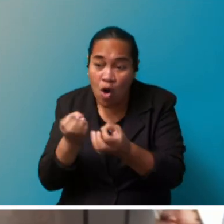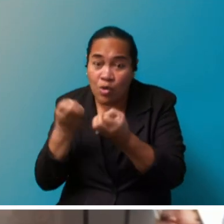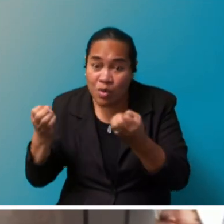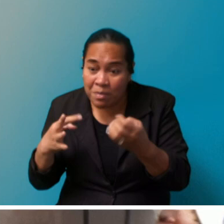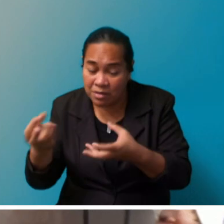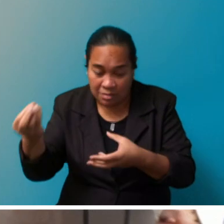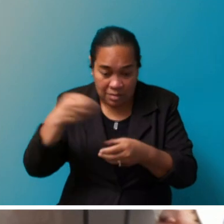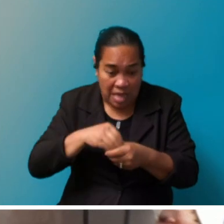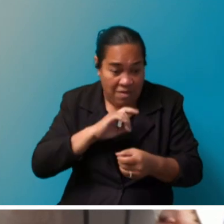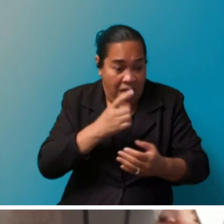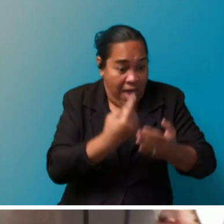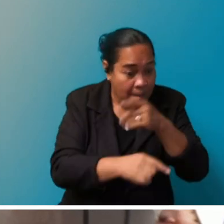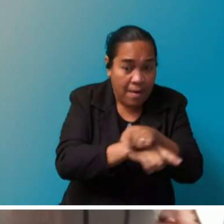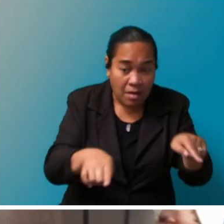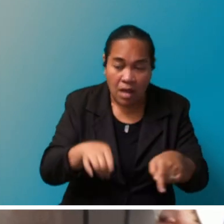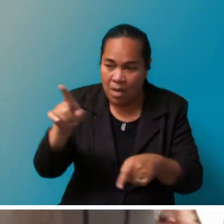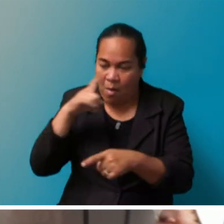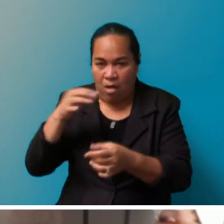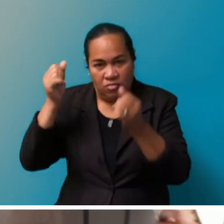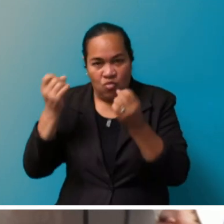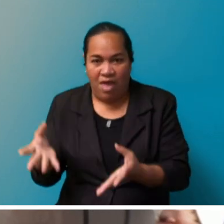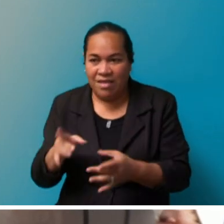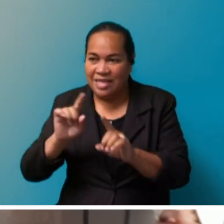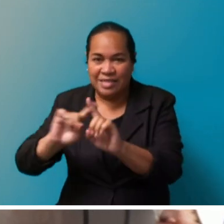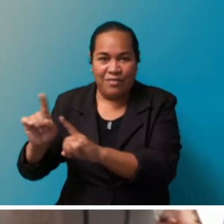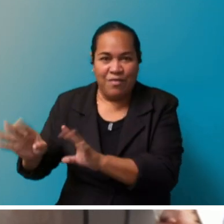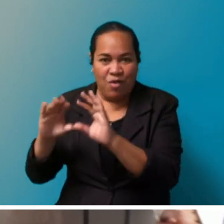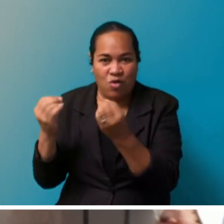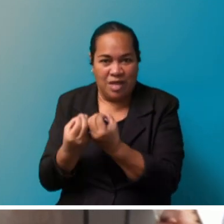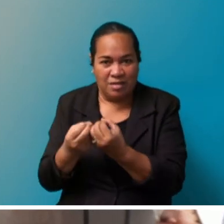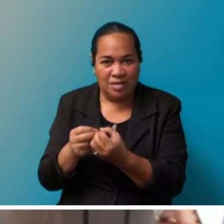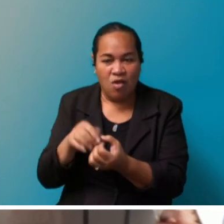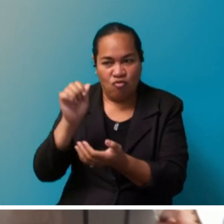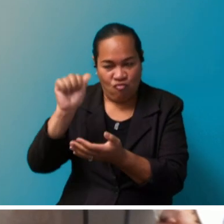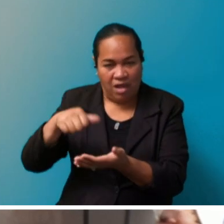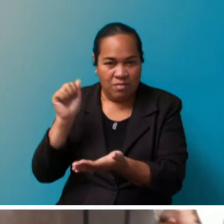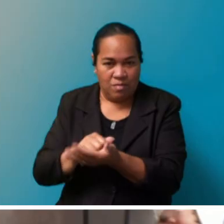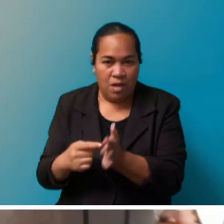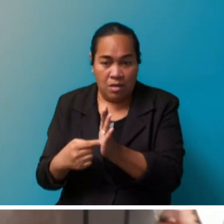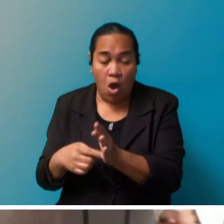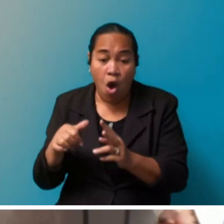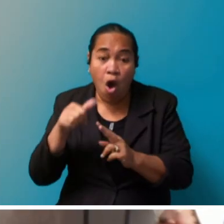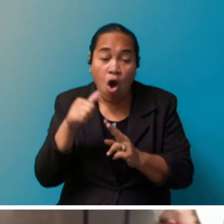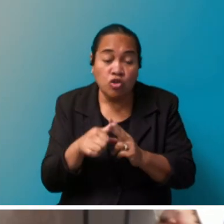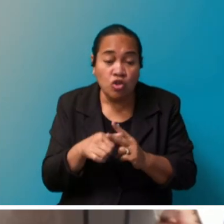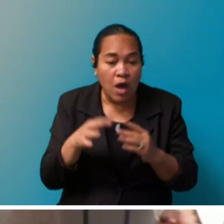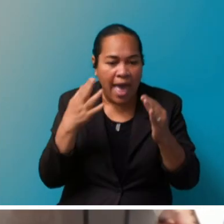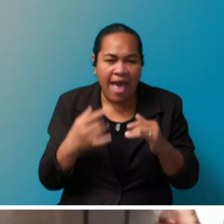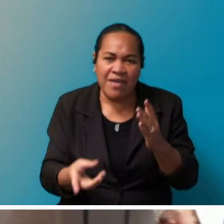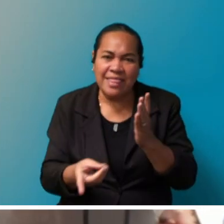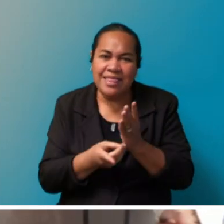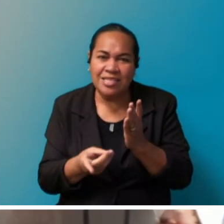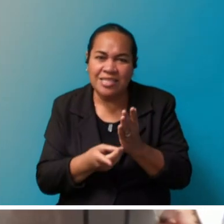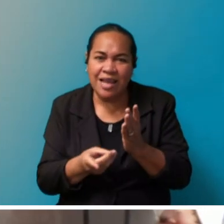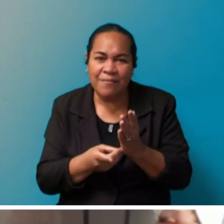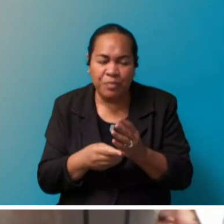disasters strike. We are also establishing a national asset tracking system, a digital platform that will allow us